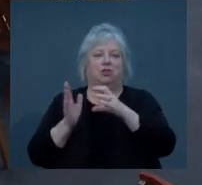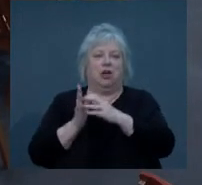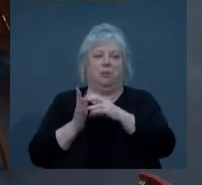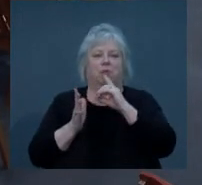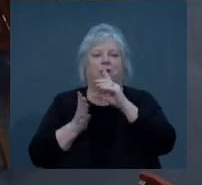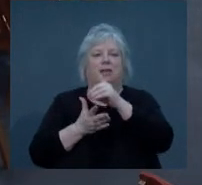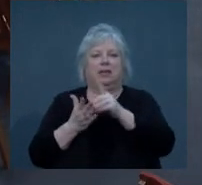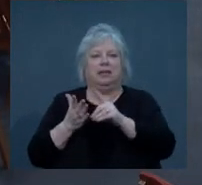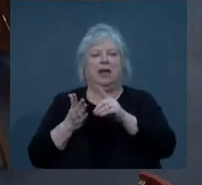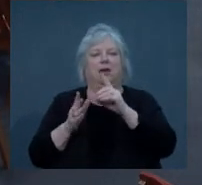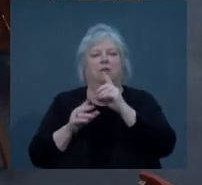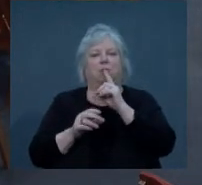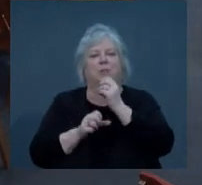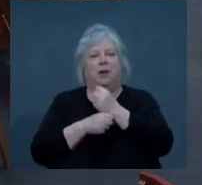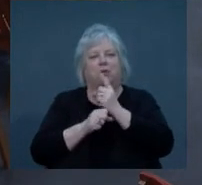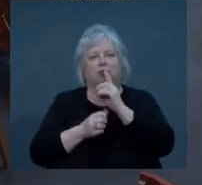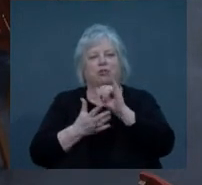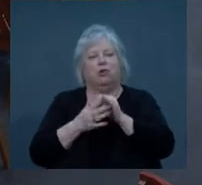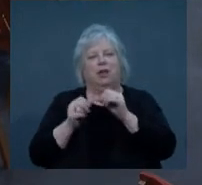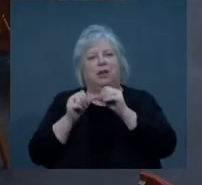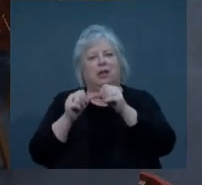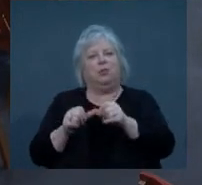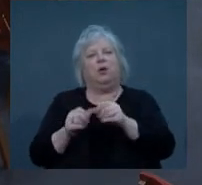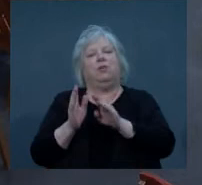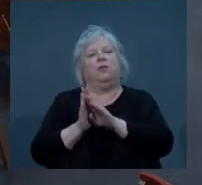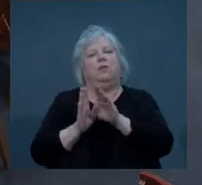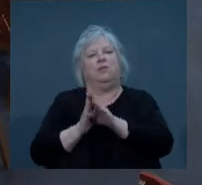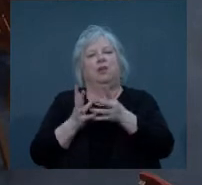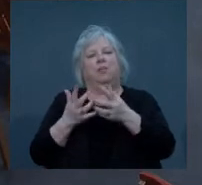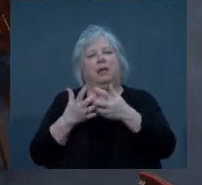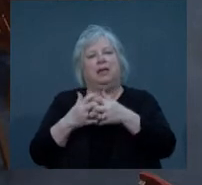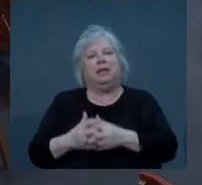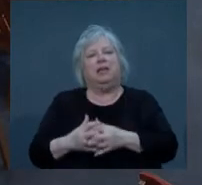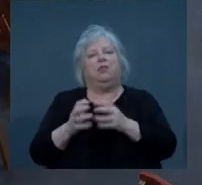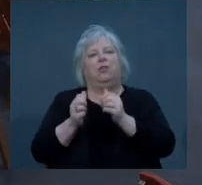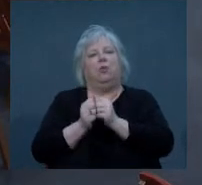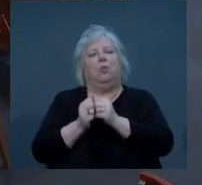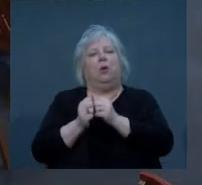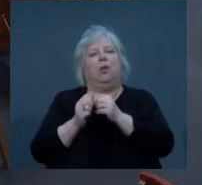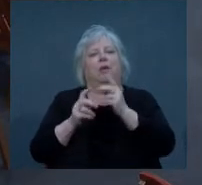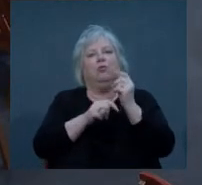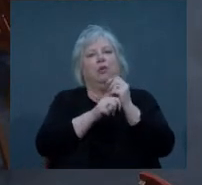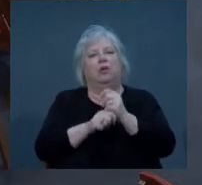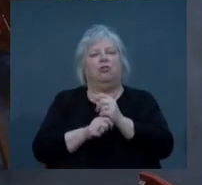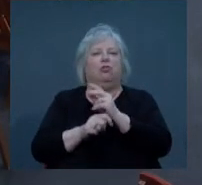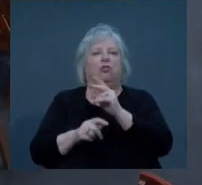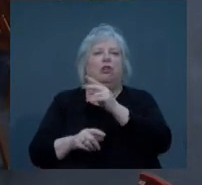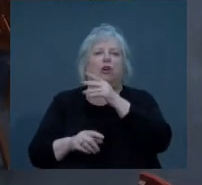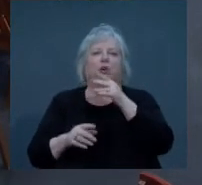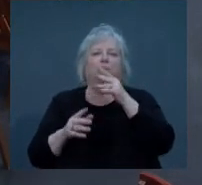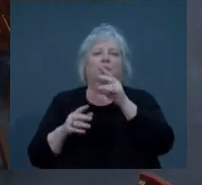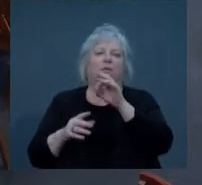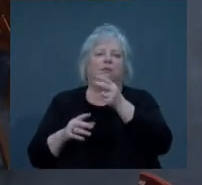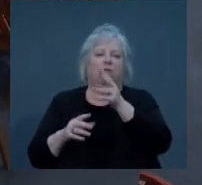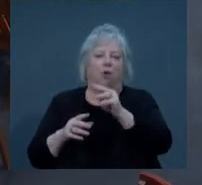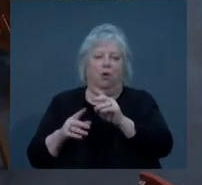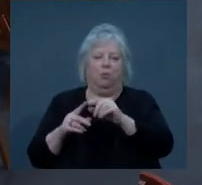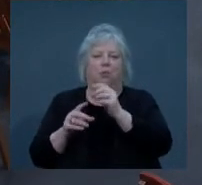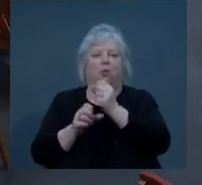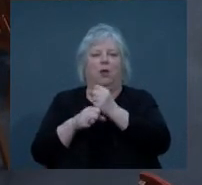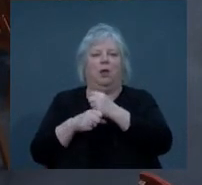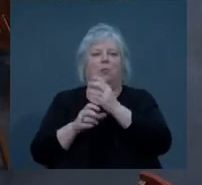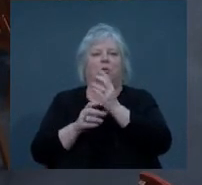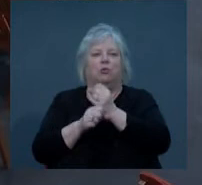to assure the continuation of development consistent with the traditional urban form. The urban use district is designed to help create